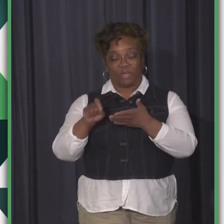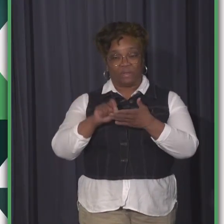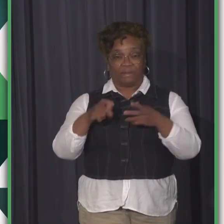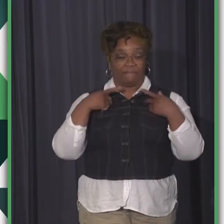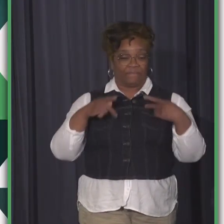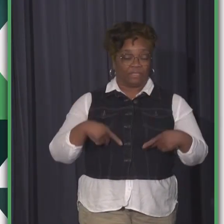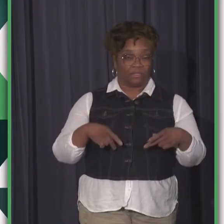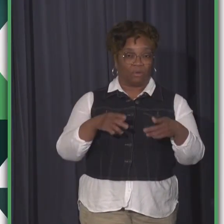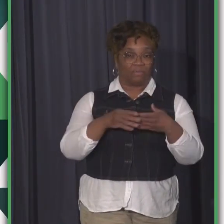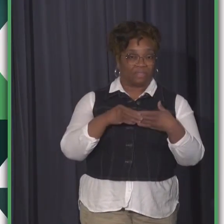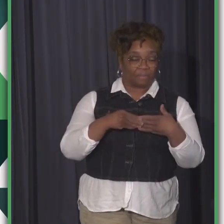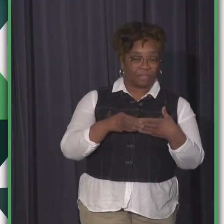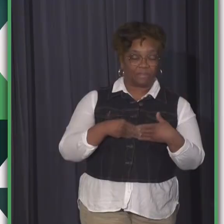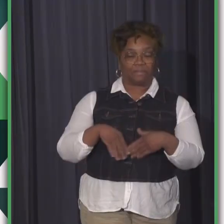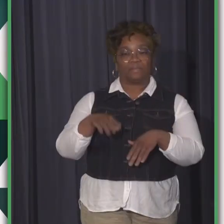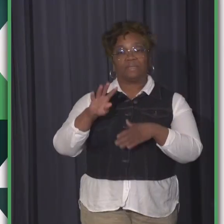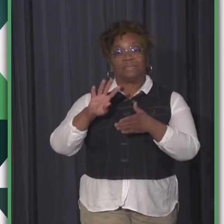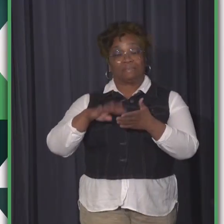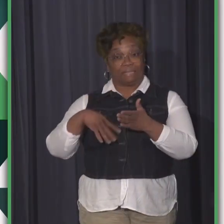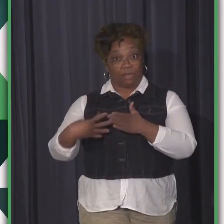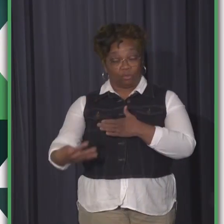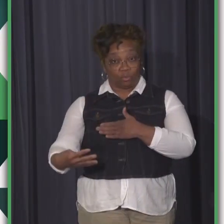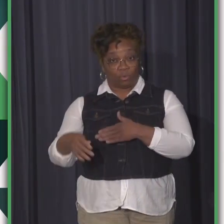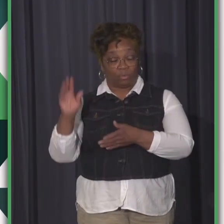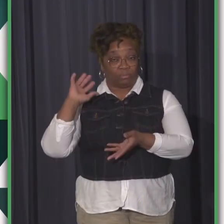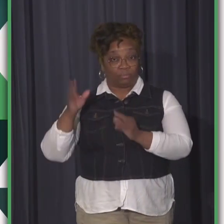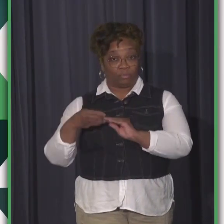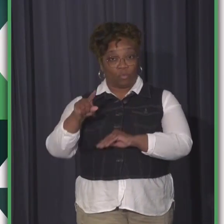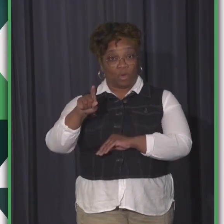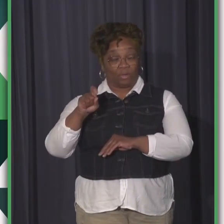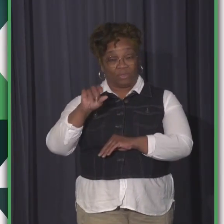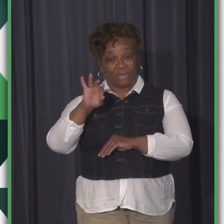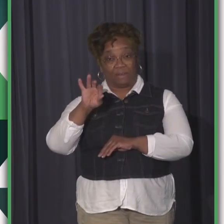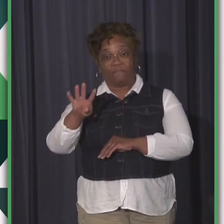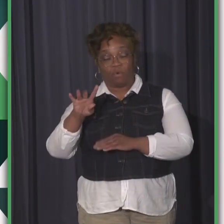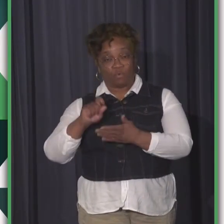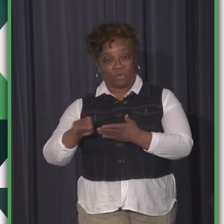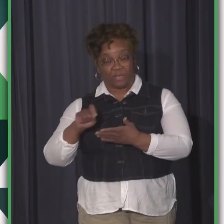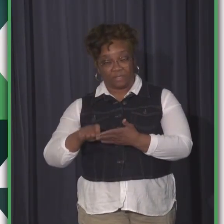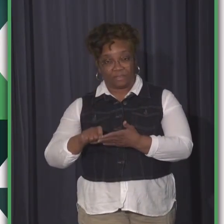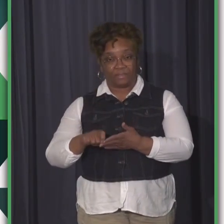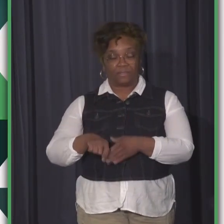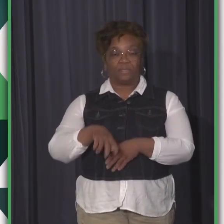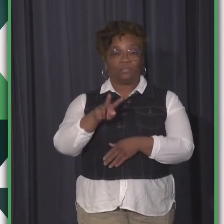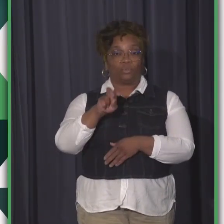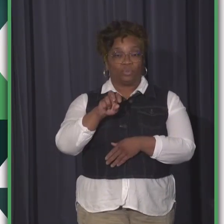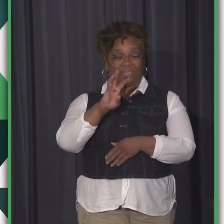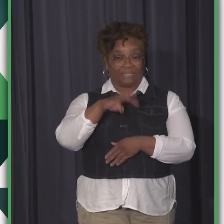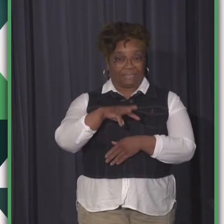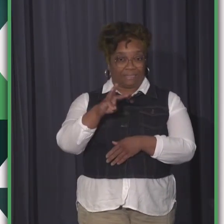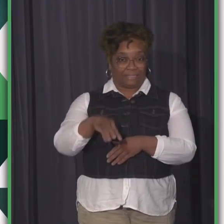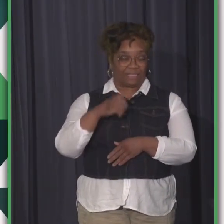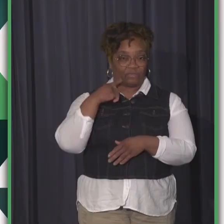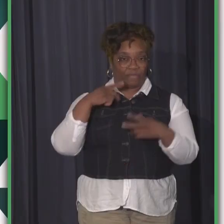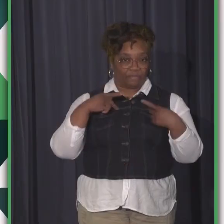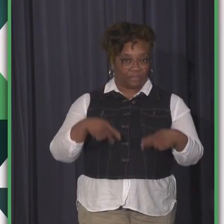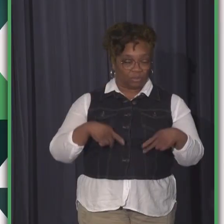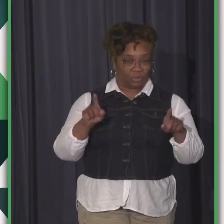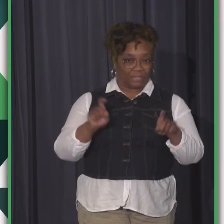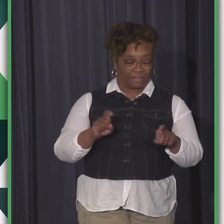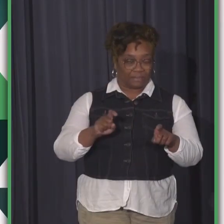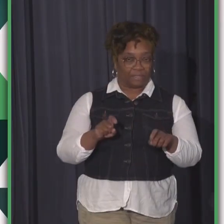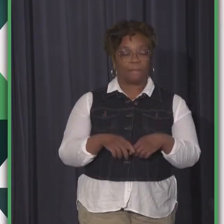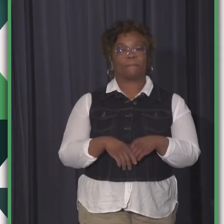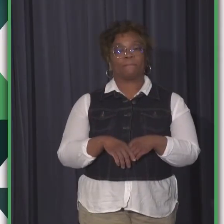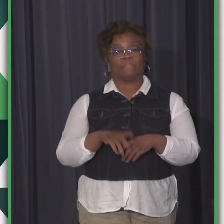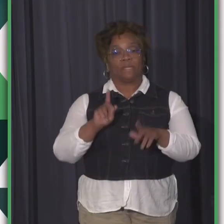tests, for schedule, we had a total of 194 for the written, 266 for physical agility. For those